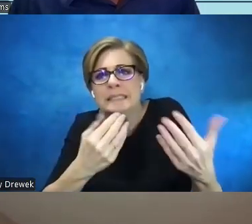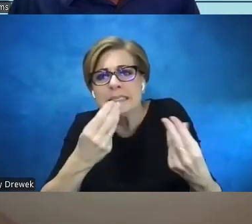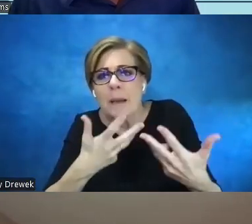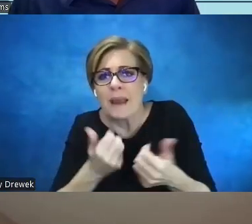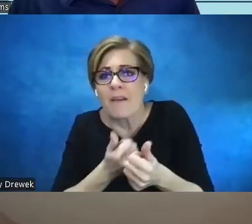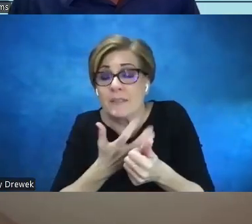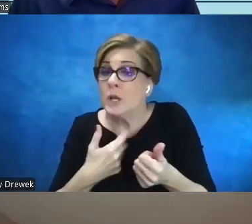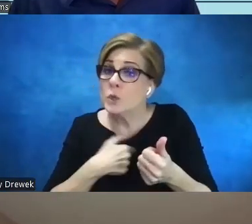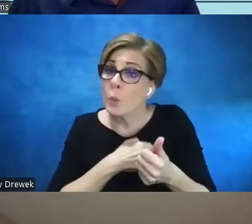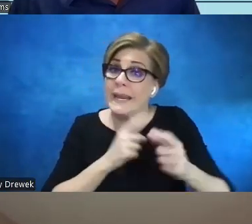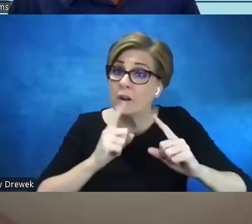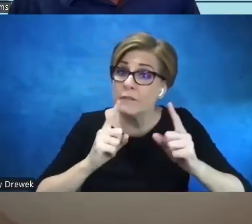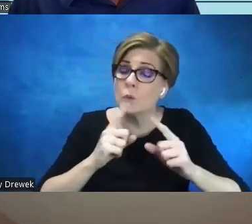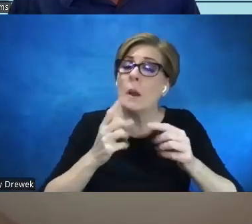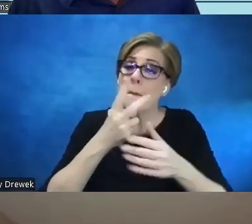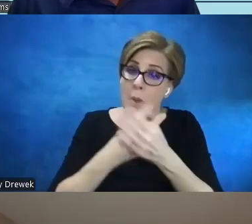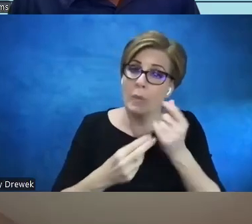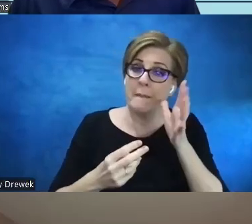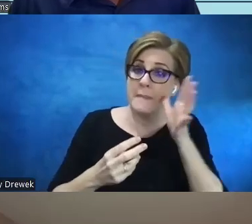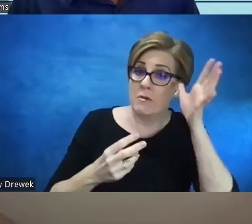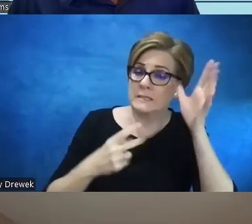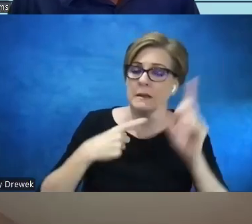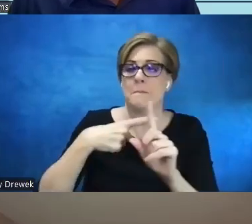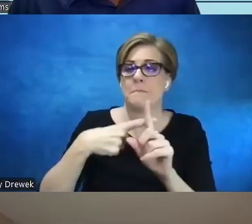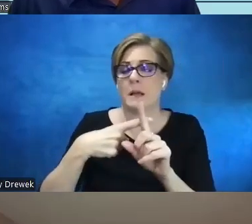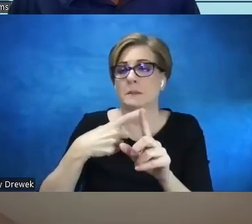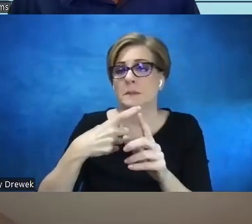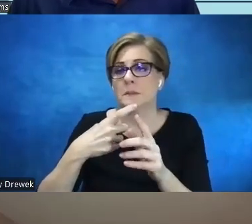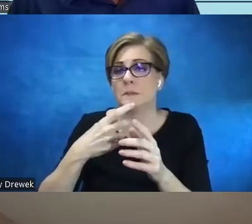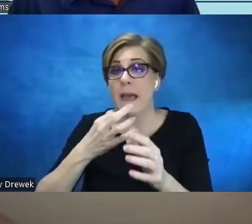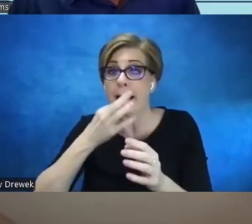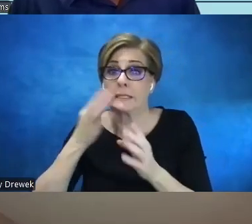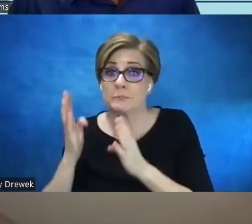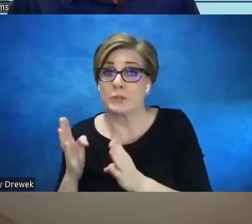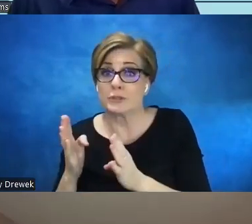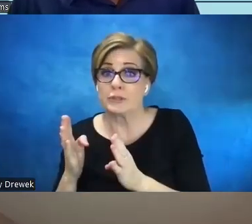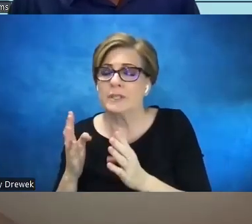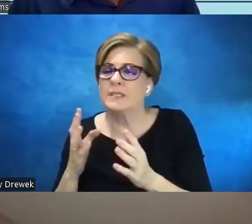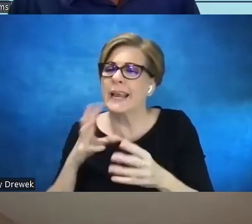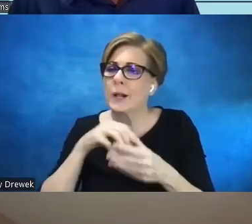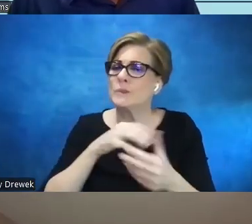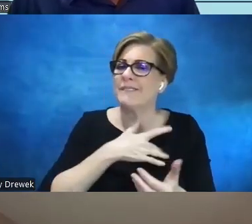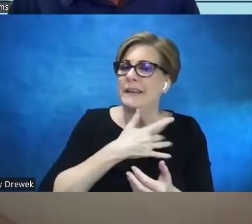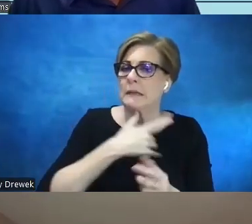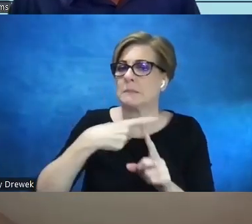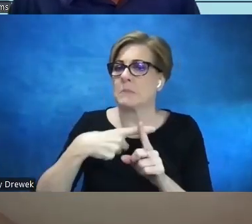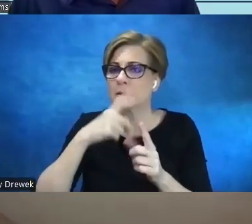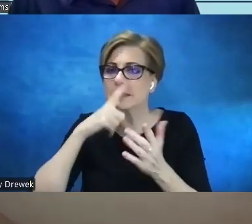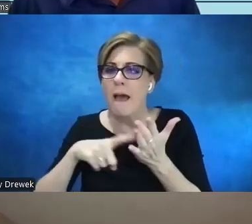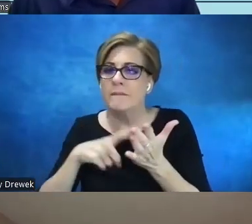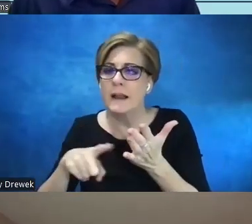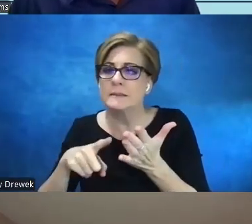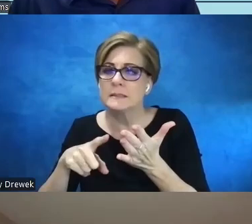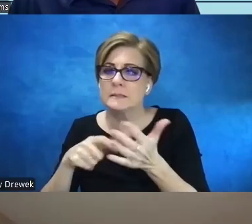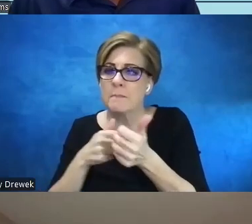so that it's that blend of both the feelings as well as what does the evidence base say. We are disseminating it now, so that's why I have the chance to share it with